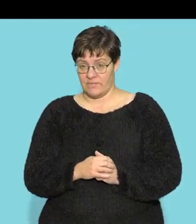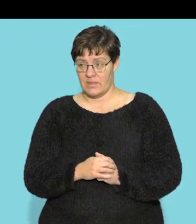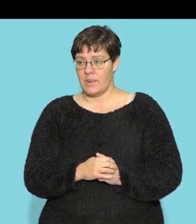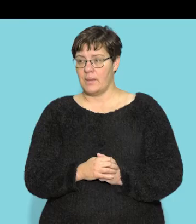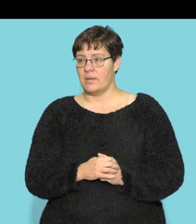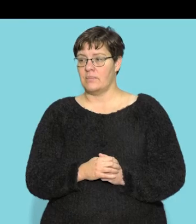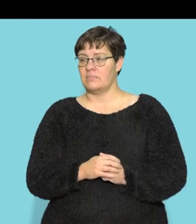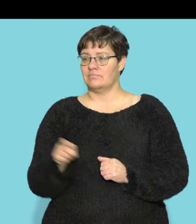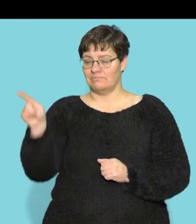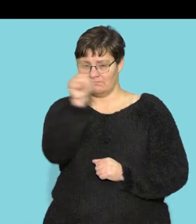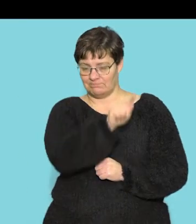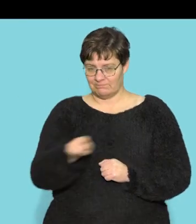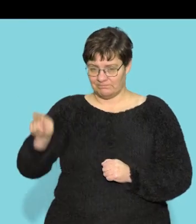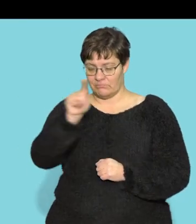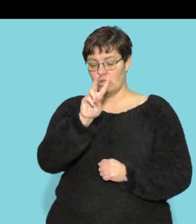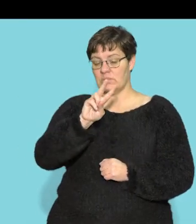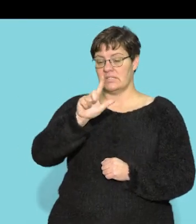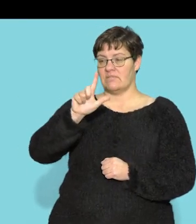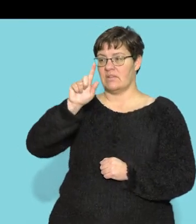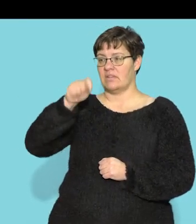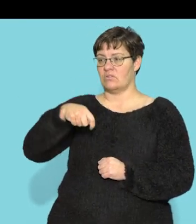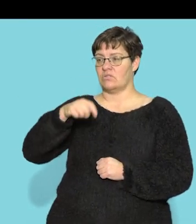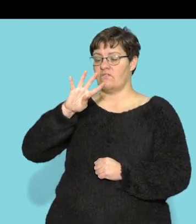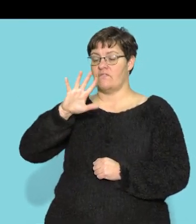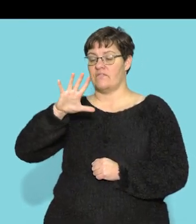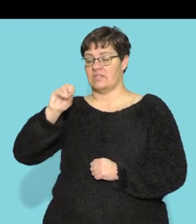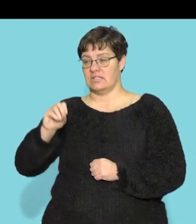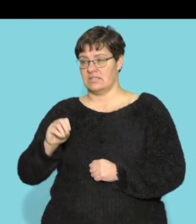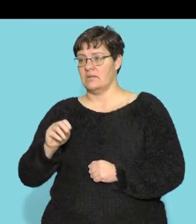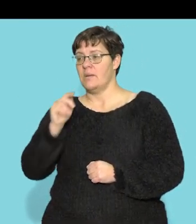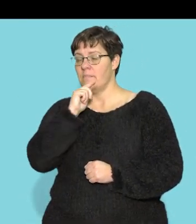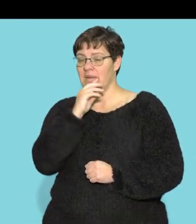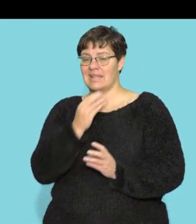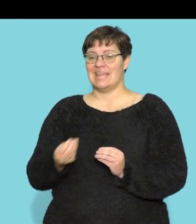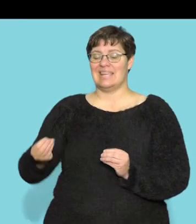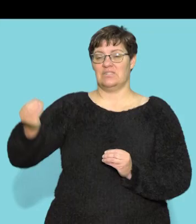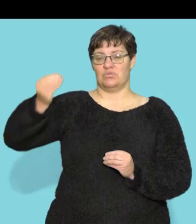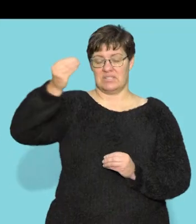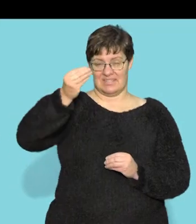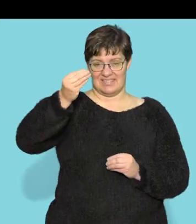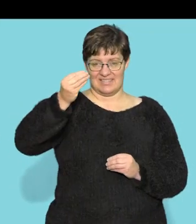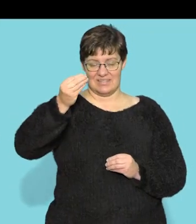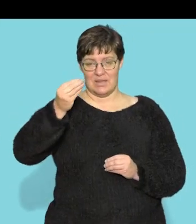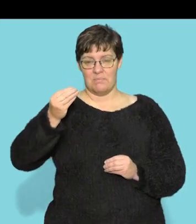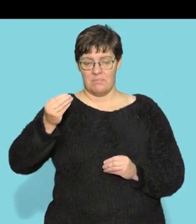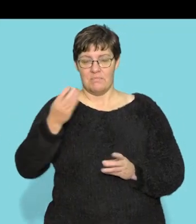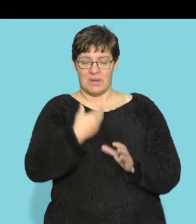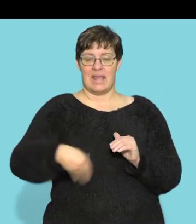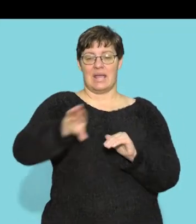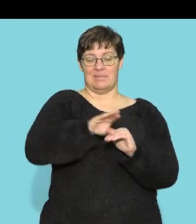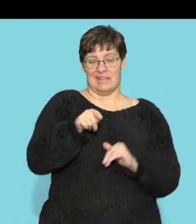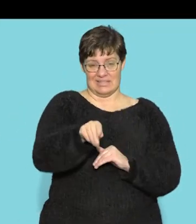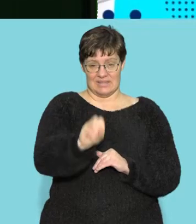27,450. Here we go. There's your 27,450 as your interest that has been